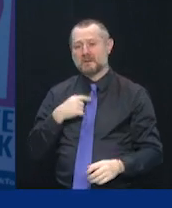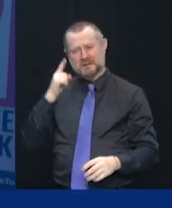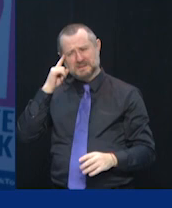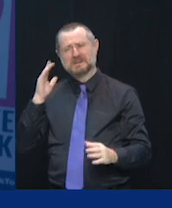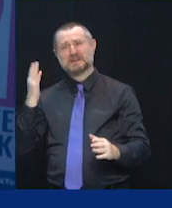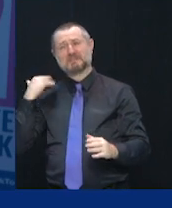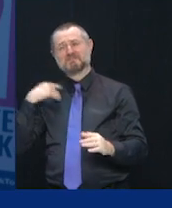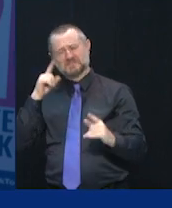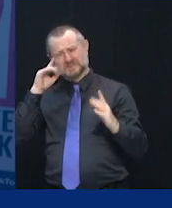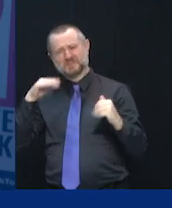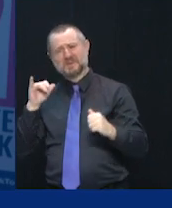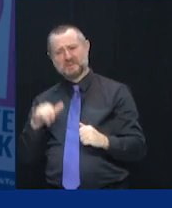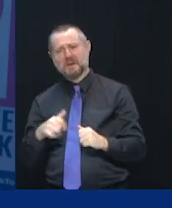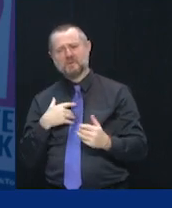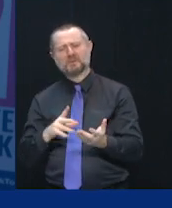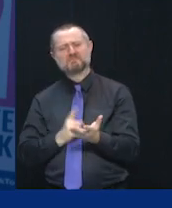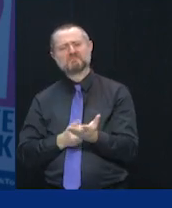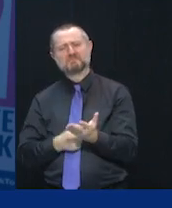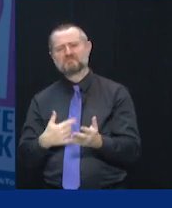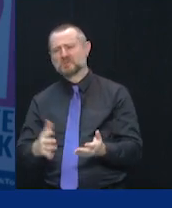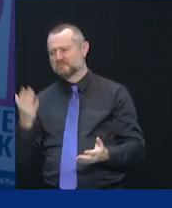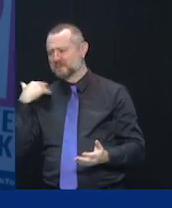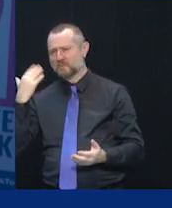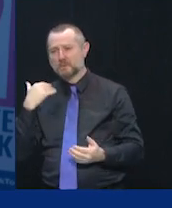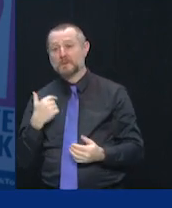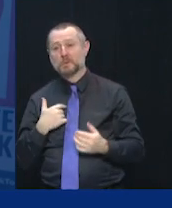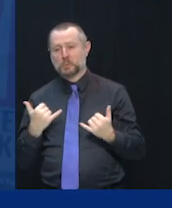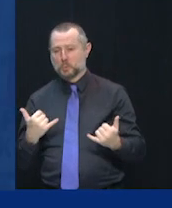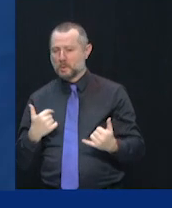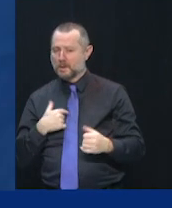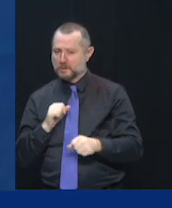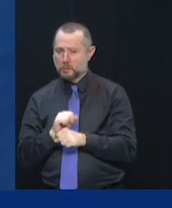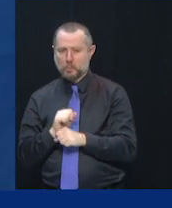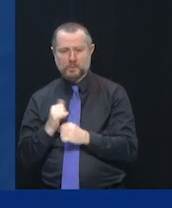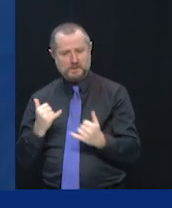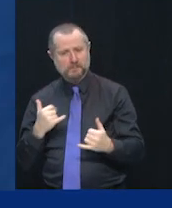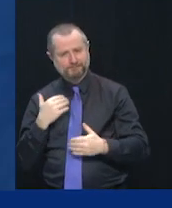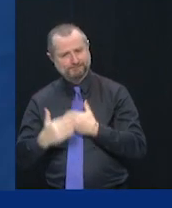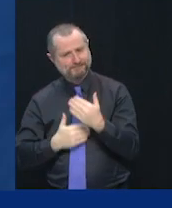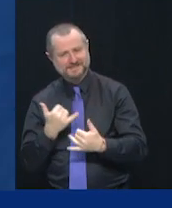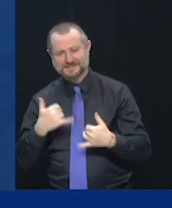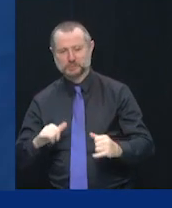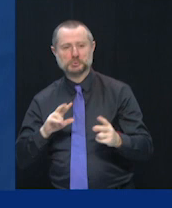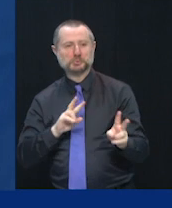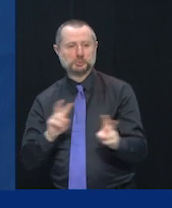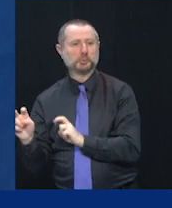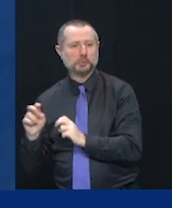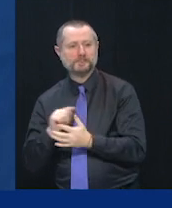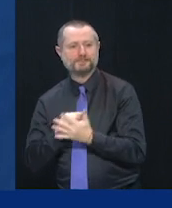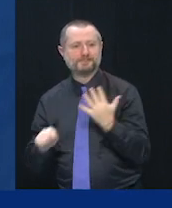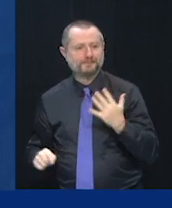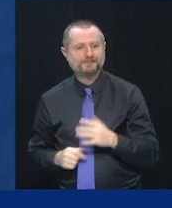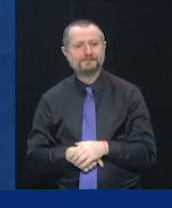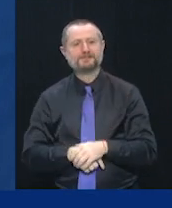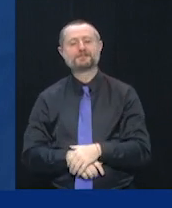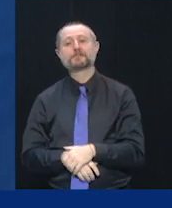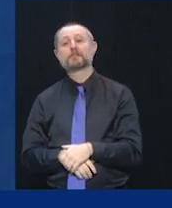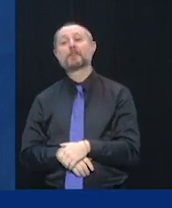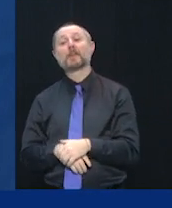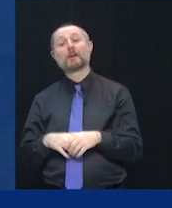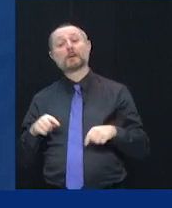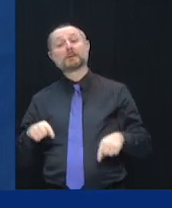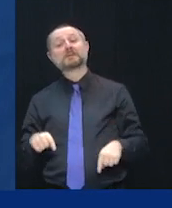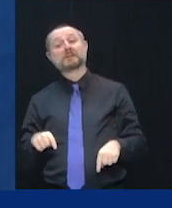talked about it early on. We are addressing it, but it still exists. Making special efforts to